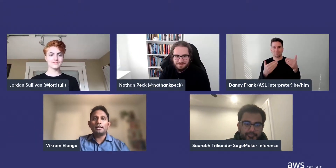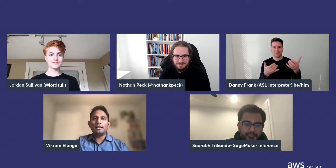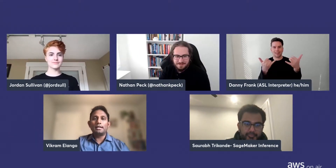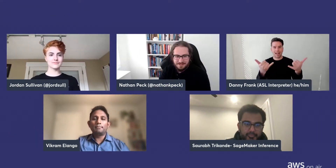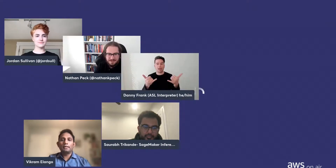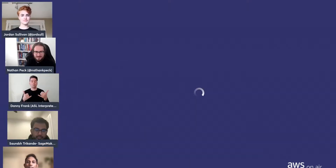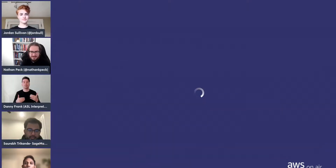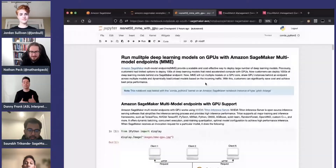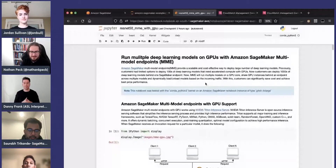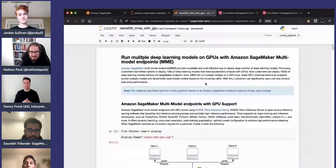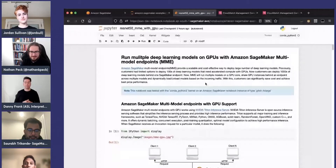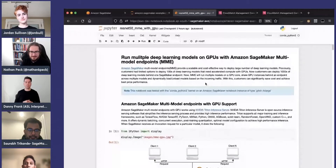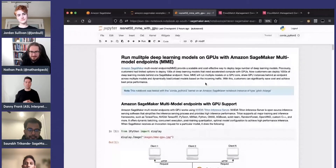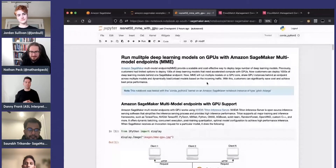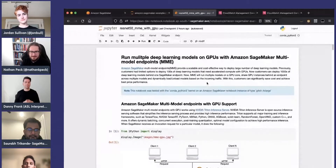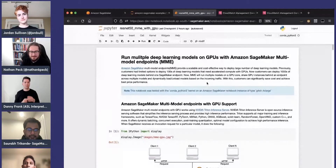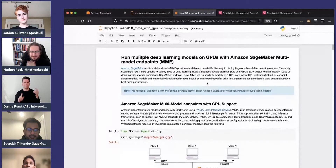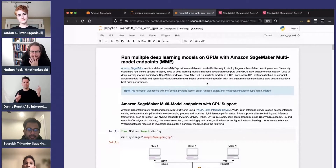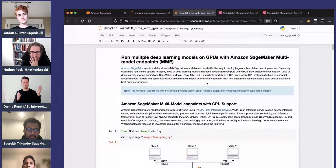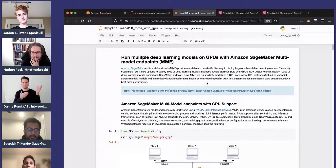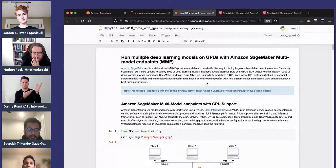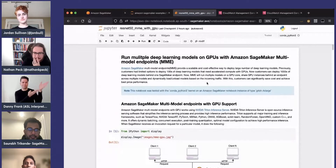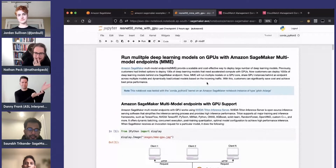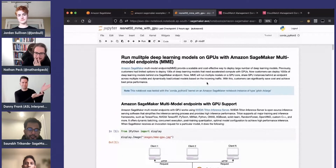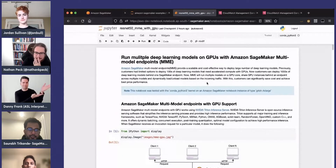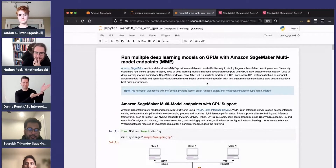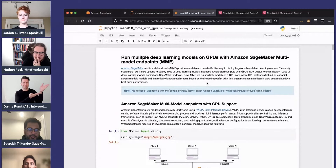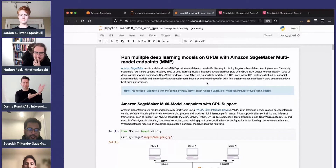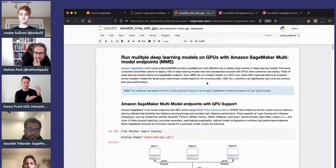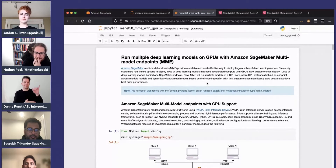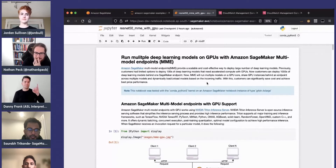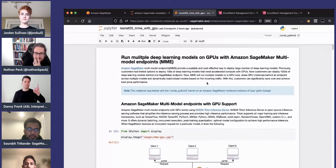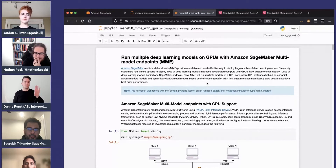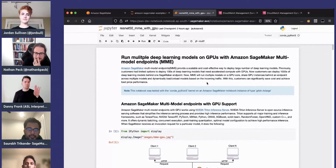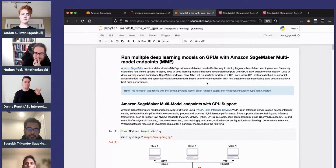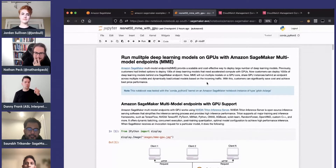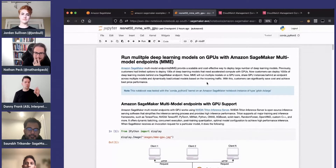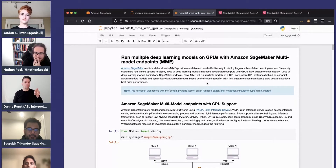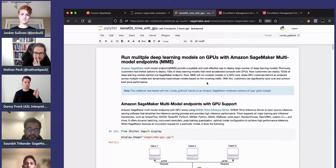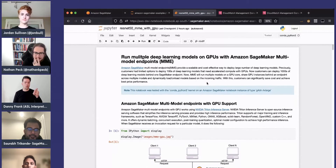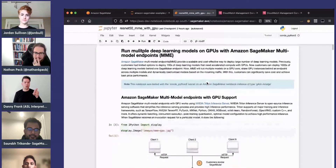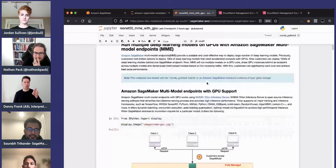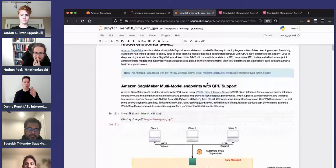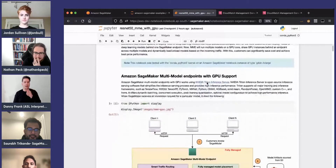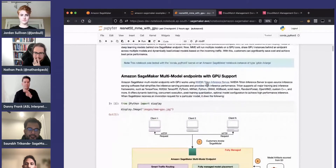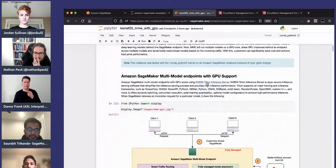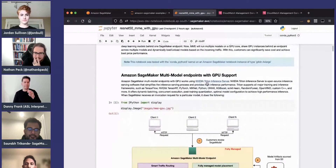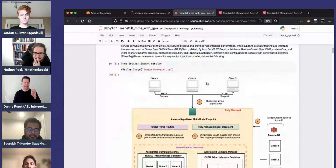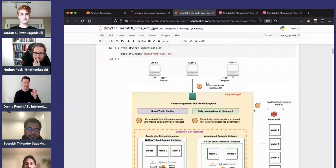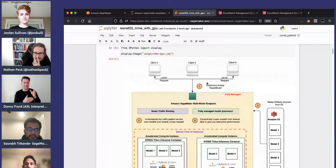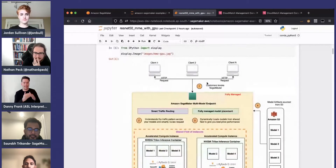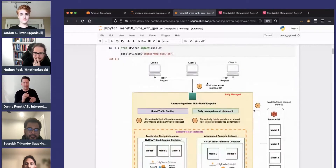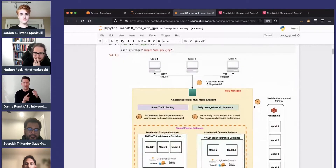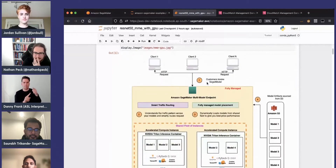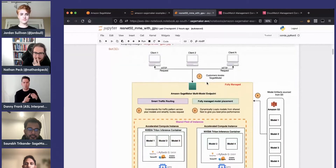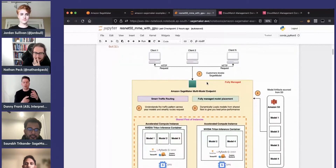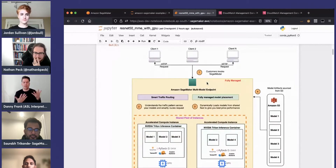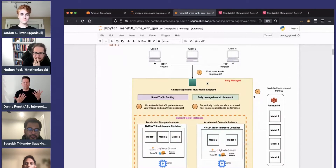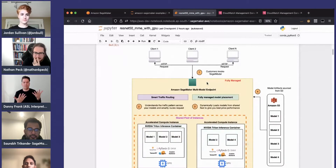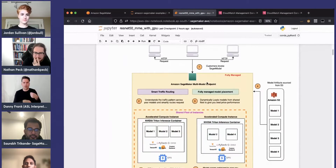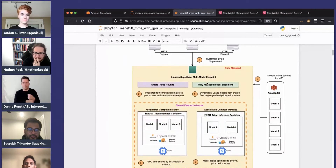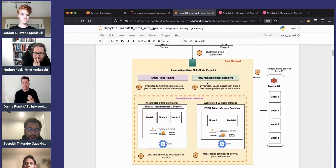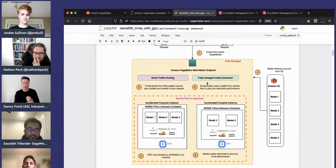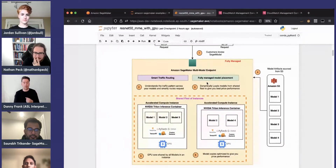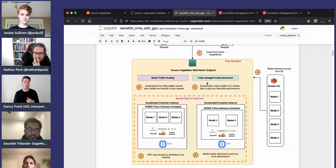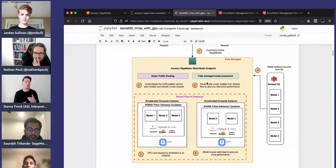showing a Jupyter notebook where I have created an MME endpoint, SageMaker multimodal endpoint. Let's take a look at